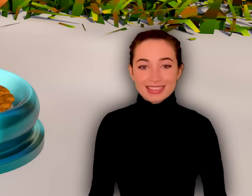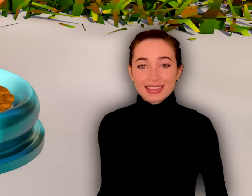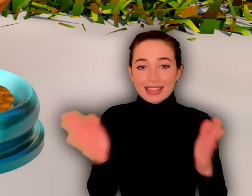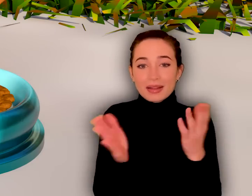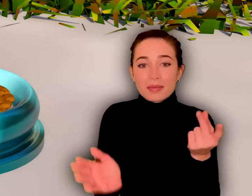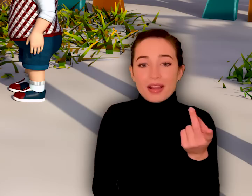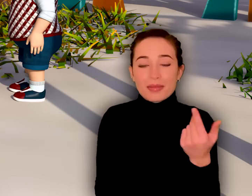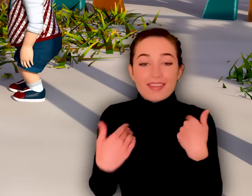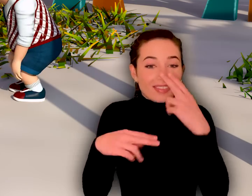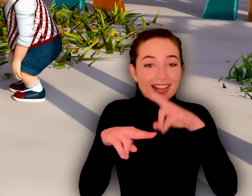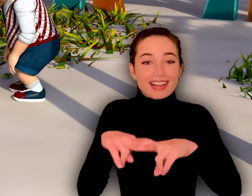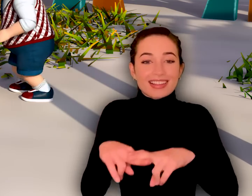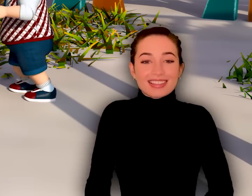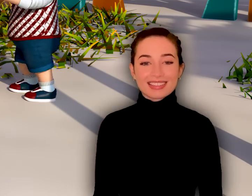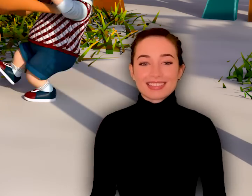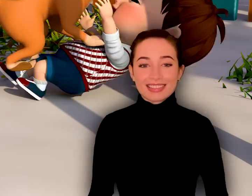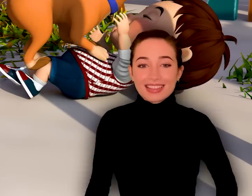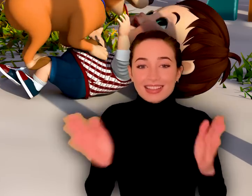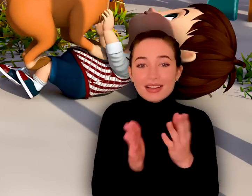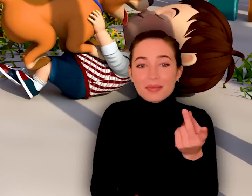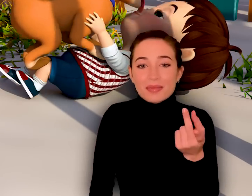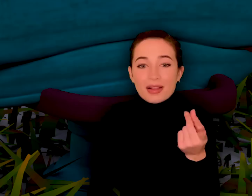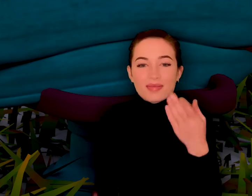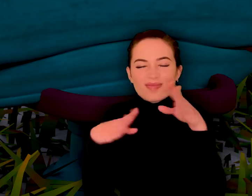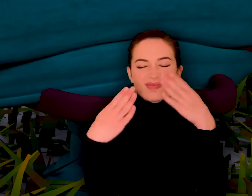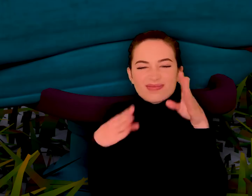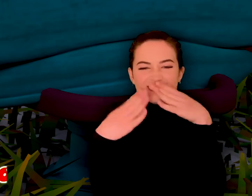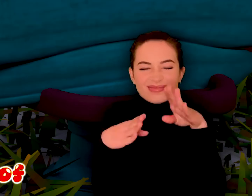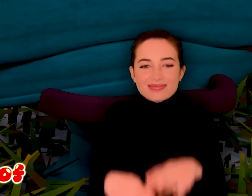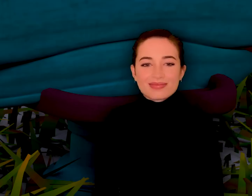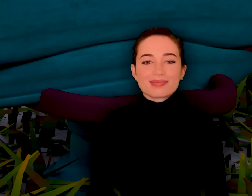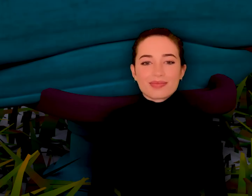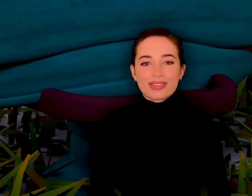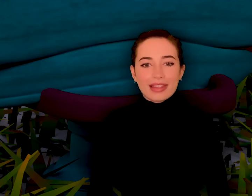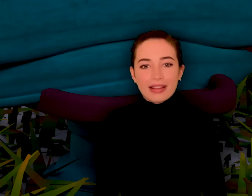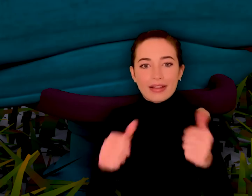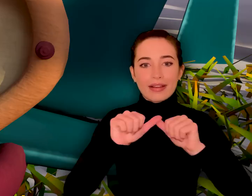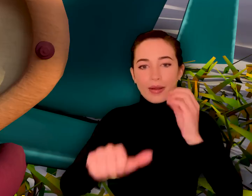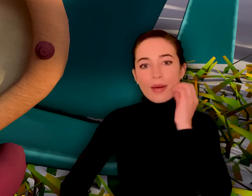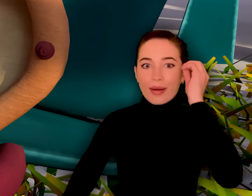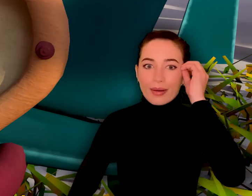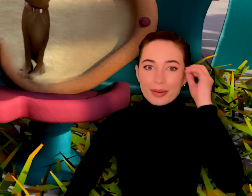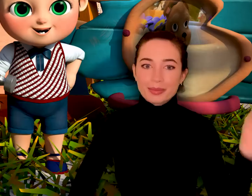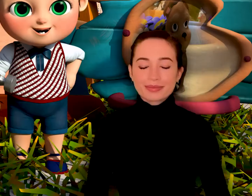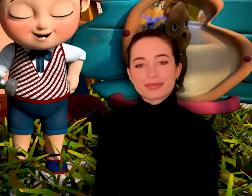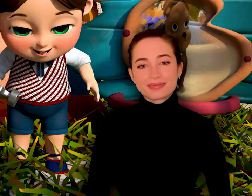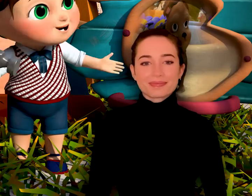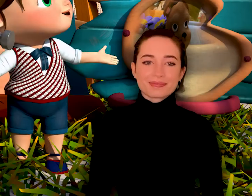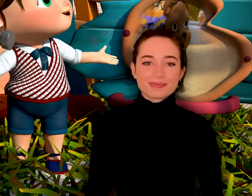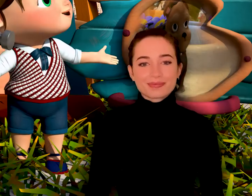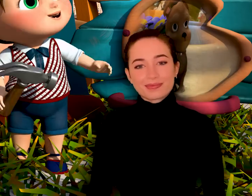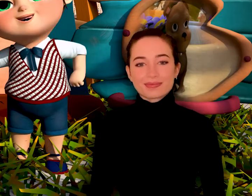treats this little puppy had fun this little puppy barked wof wof wof all the way